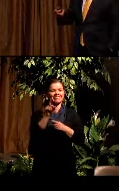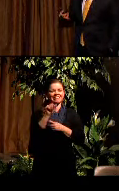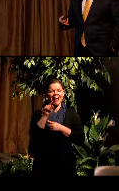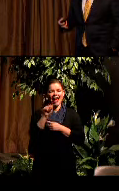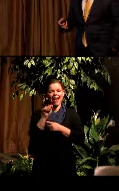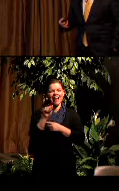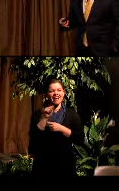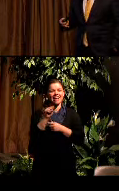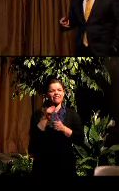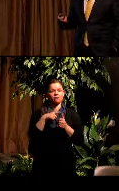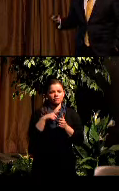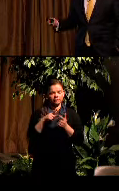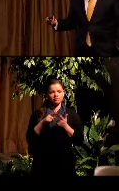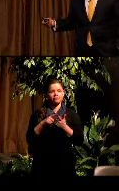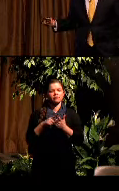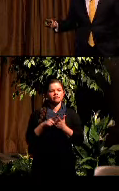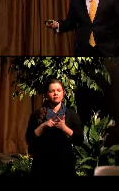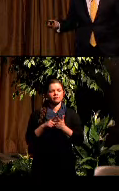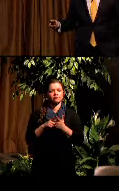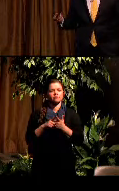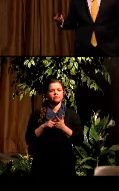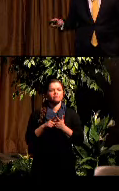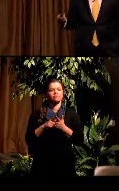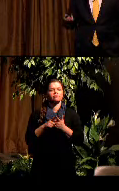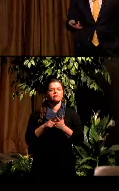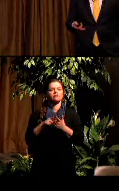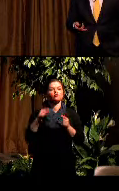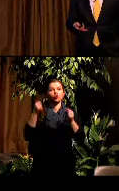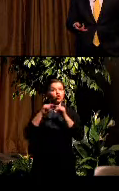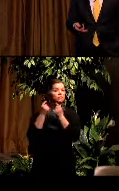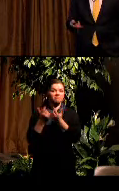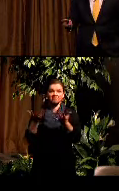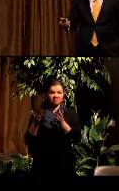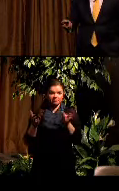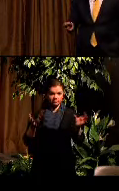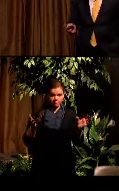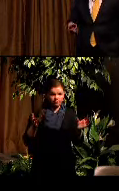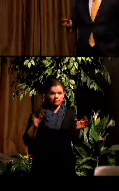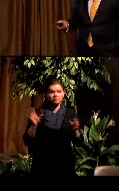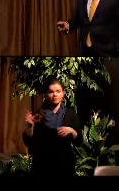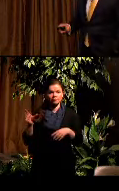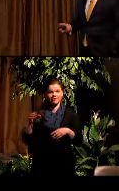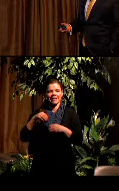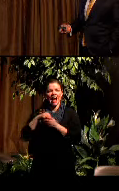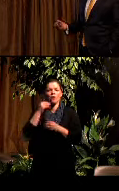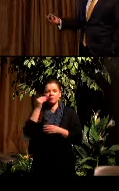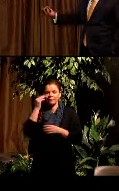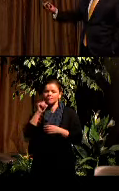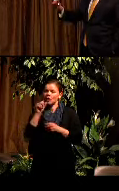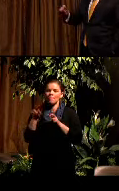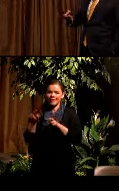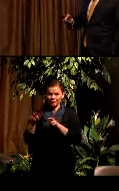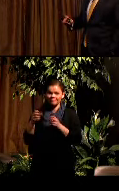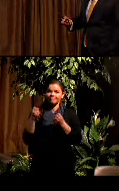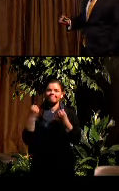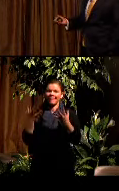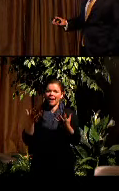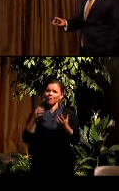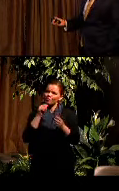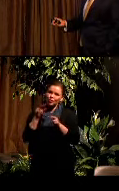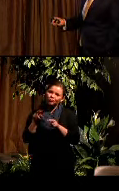in specific habitats and actually are not monitored. There are several species out there, quite a few, that are not monitored. So we use several